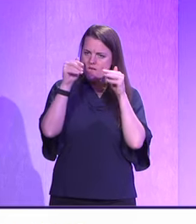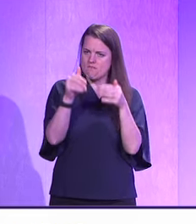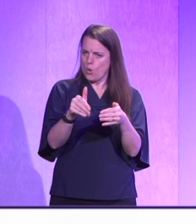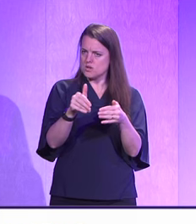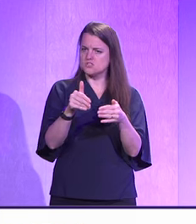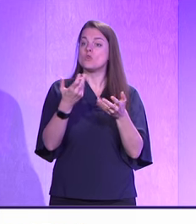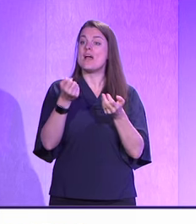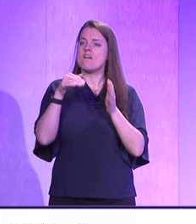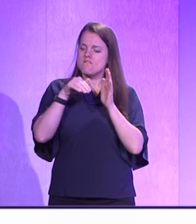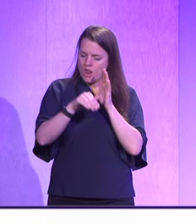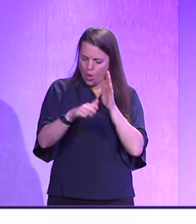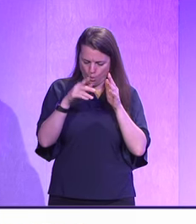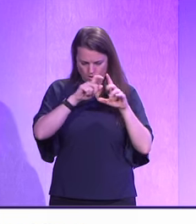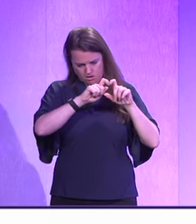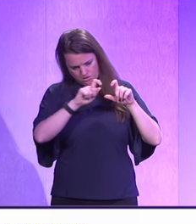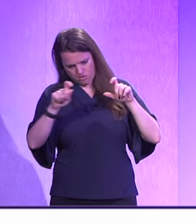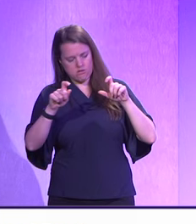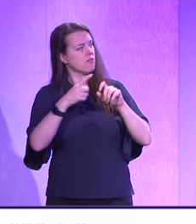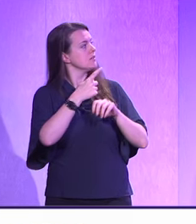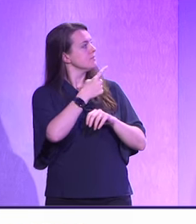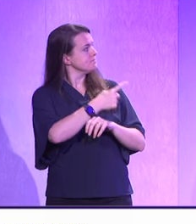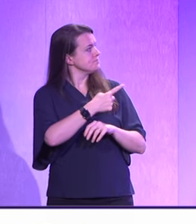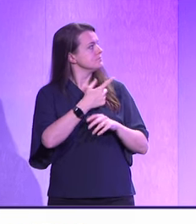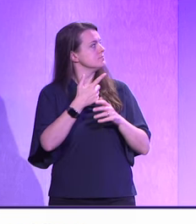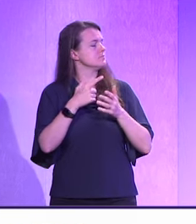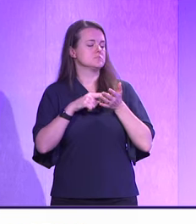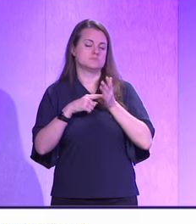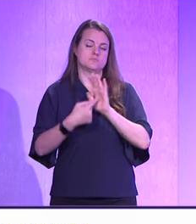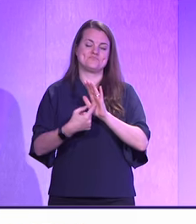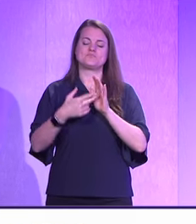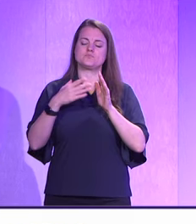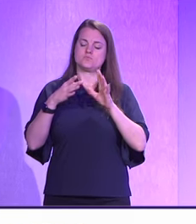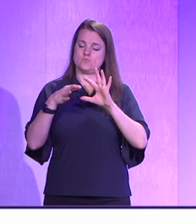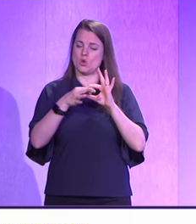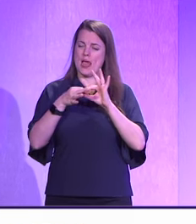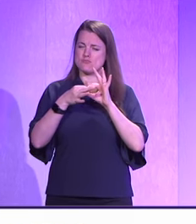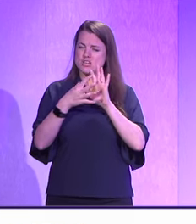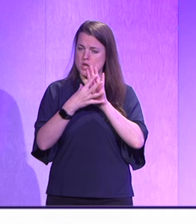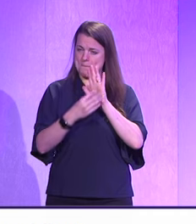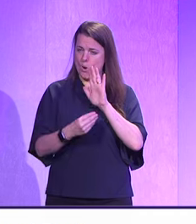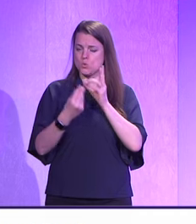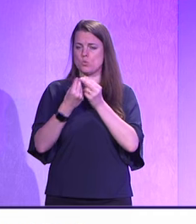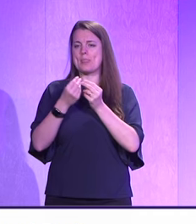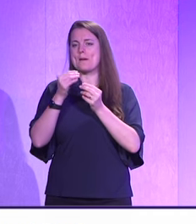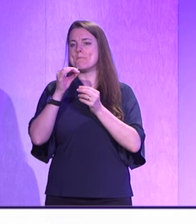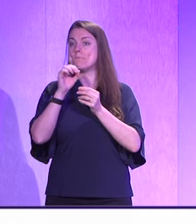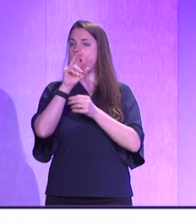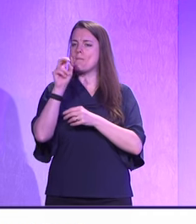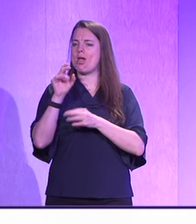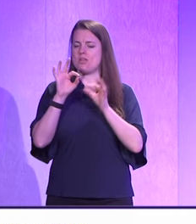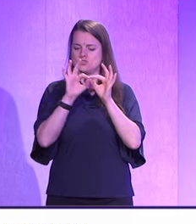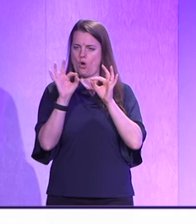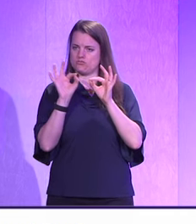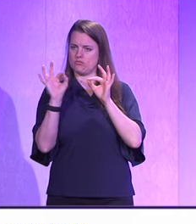value arrow at the bottom there, and we'd represent this kind of collaboration using what we call a collaboration mode with that purple dotted line in the